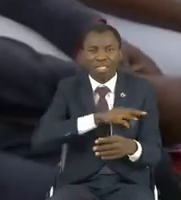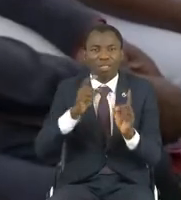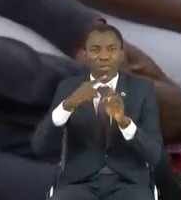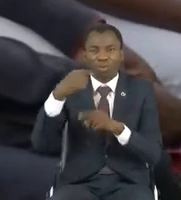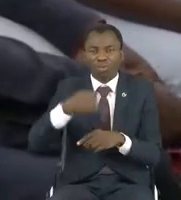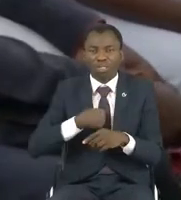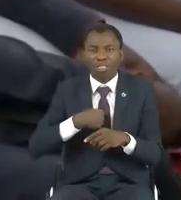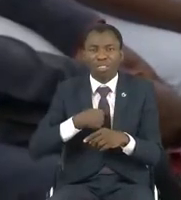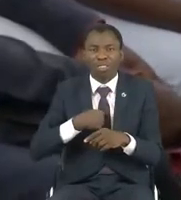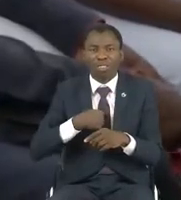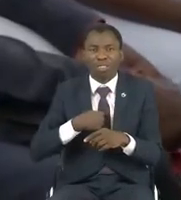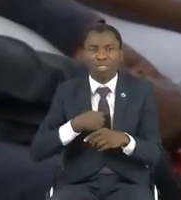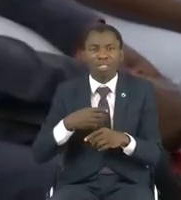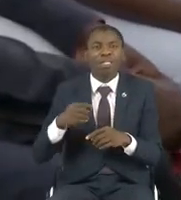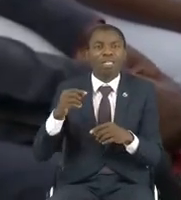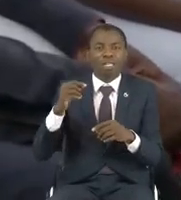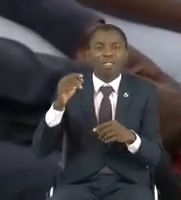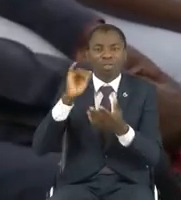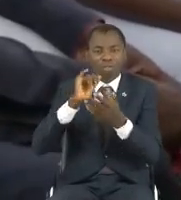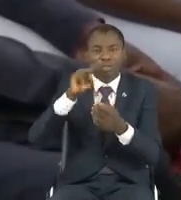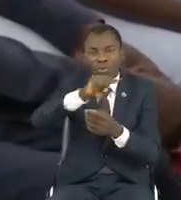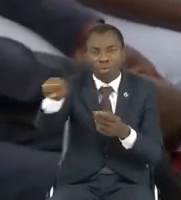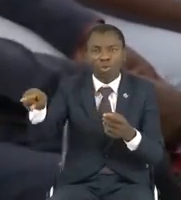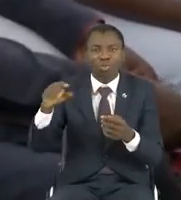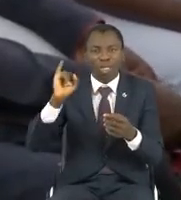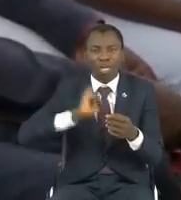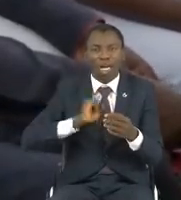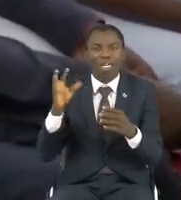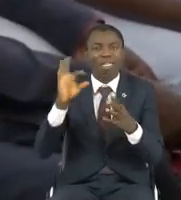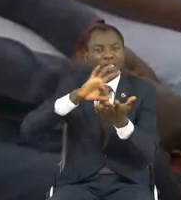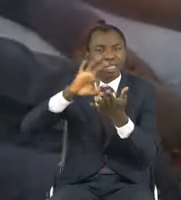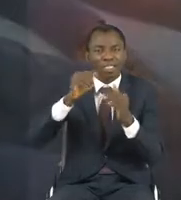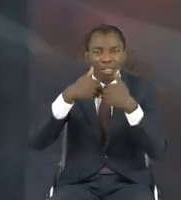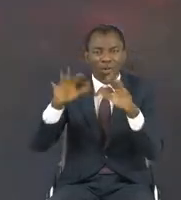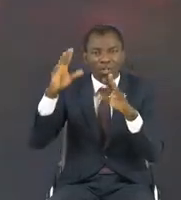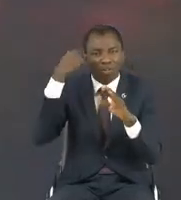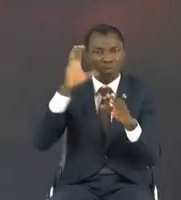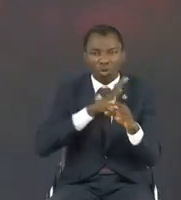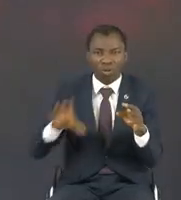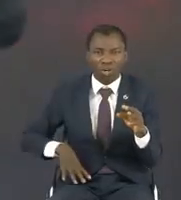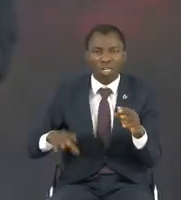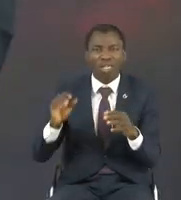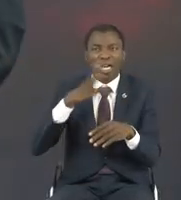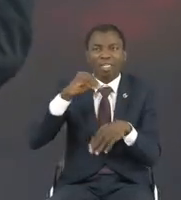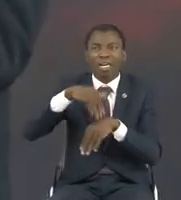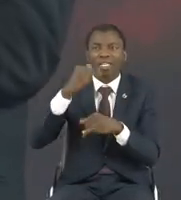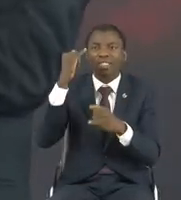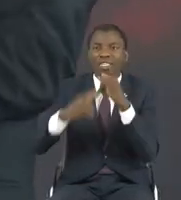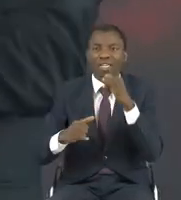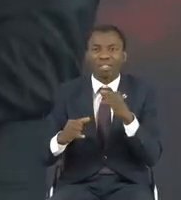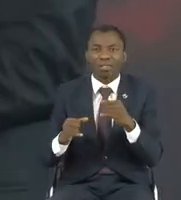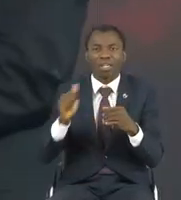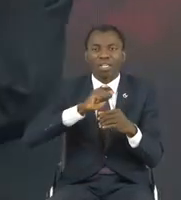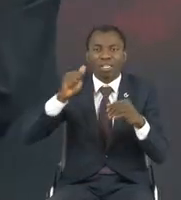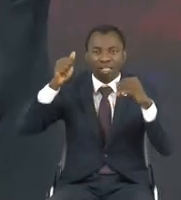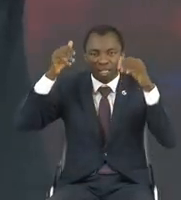those I counted loss for Christ. And at the end, a crown